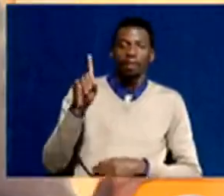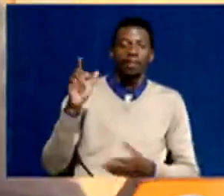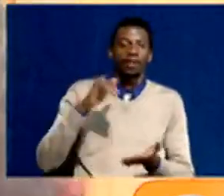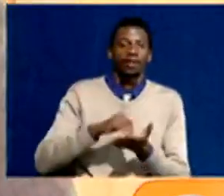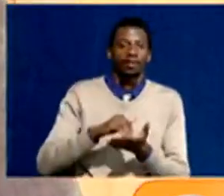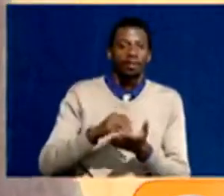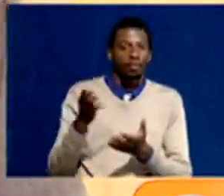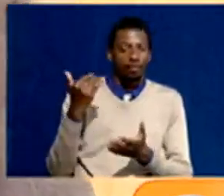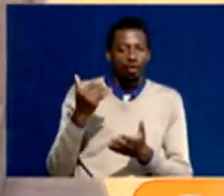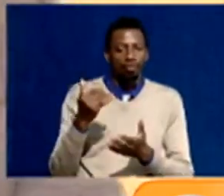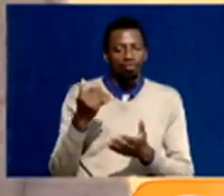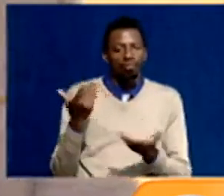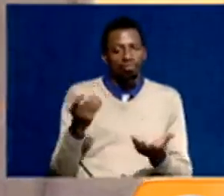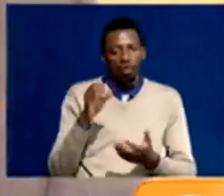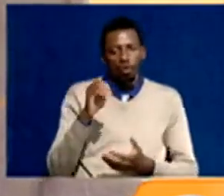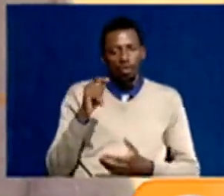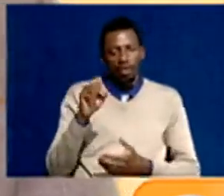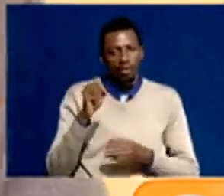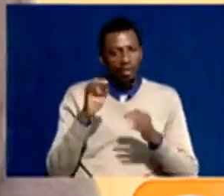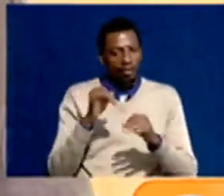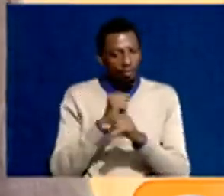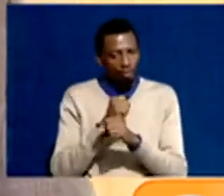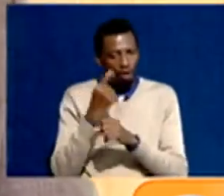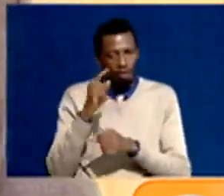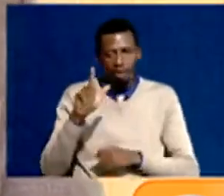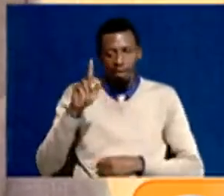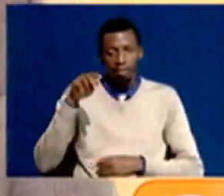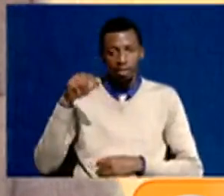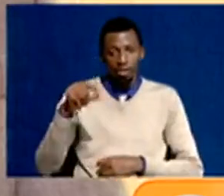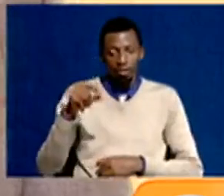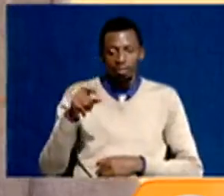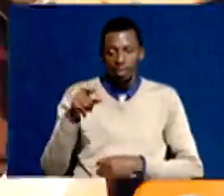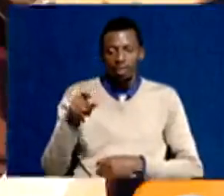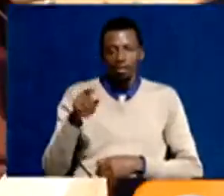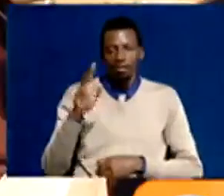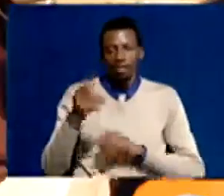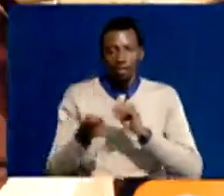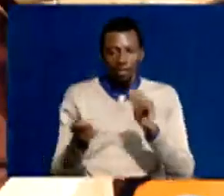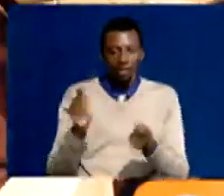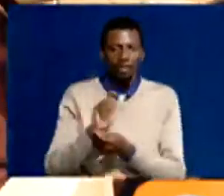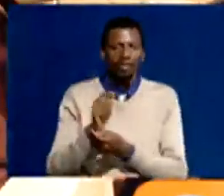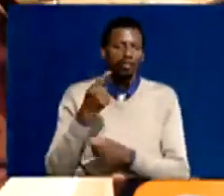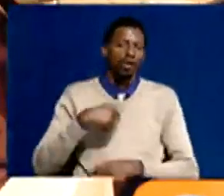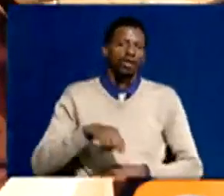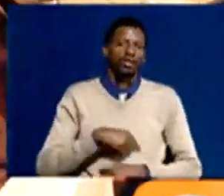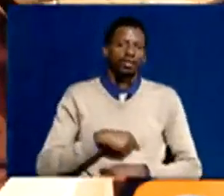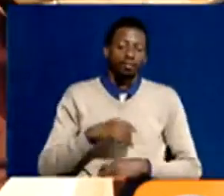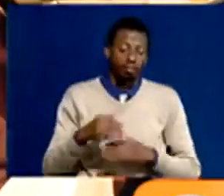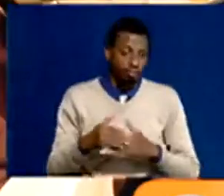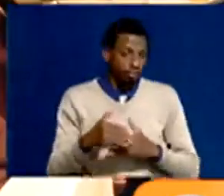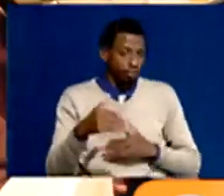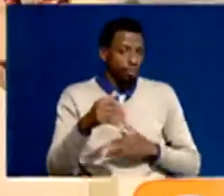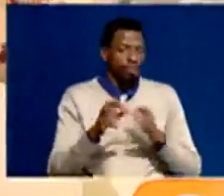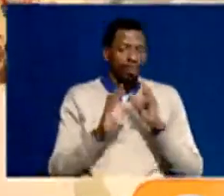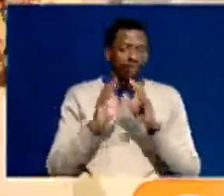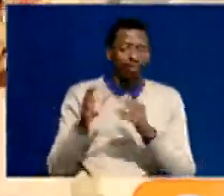OTS, if it works for LPG, it will be a game changer for us. Going forward, the report anticipates